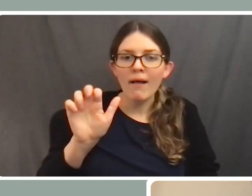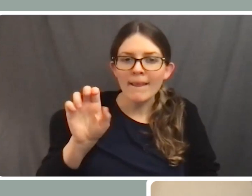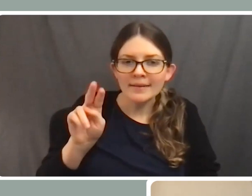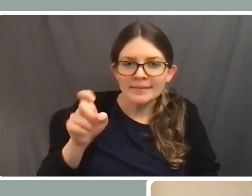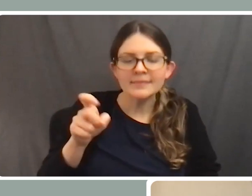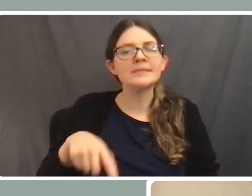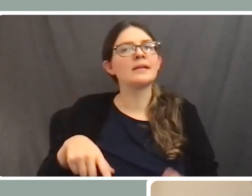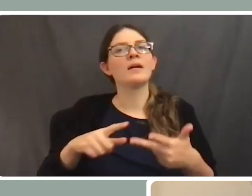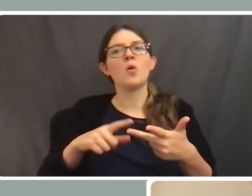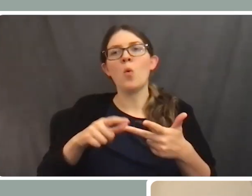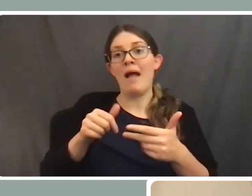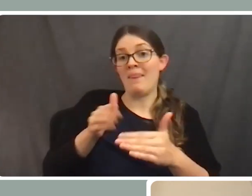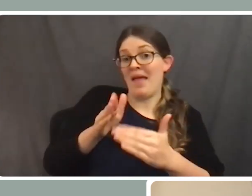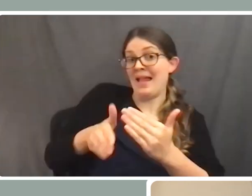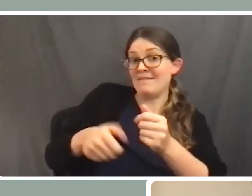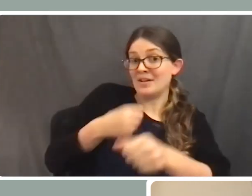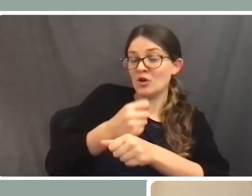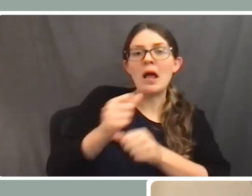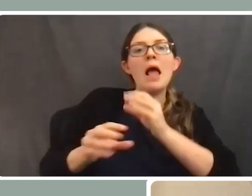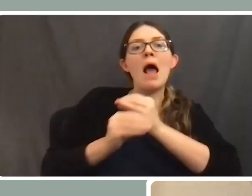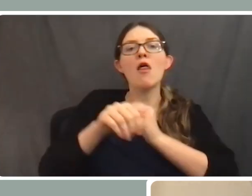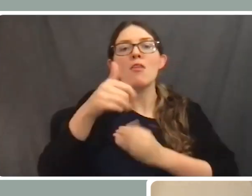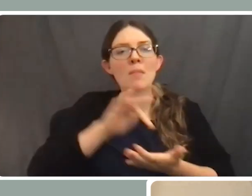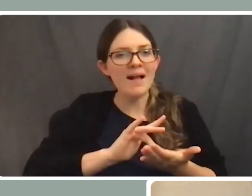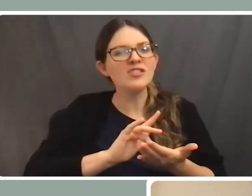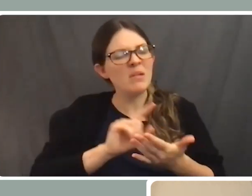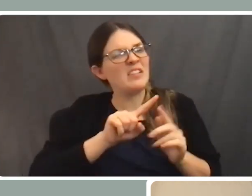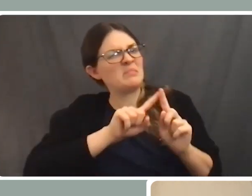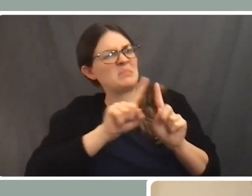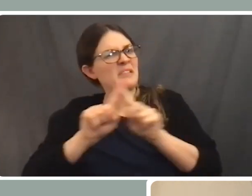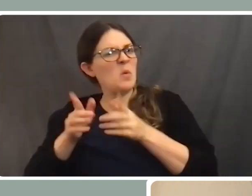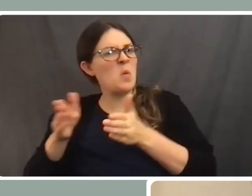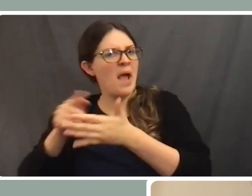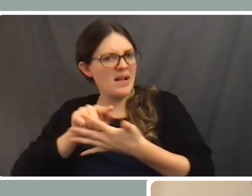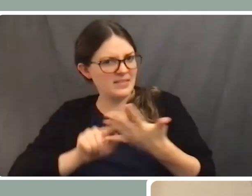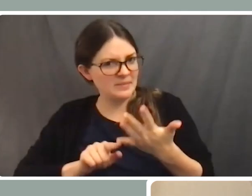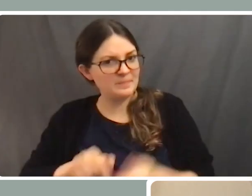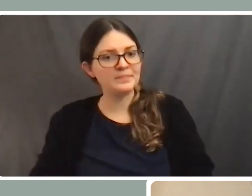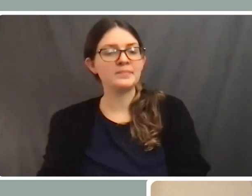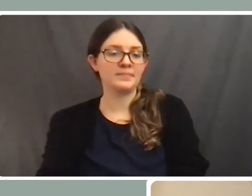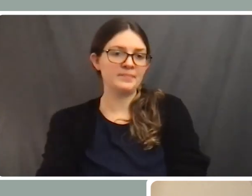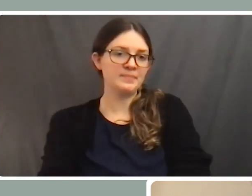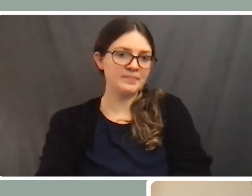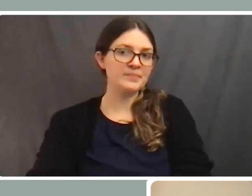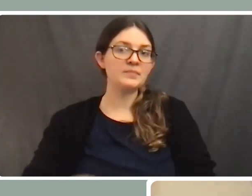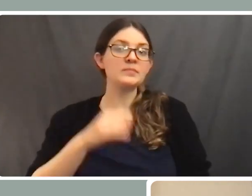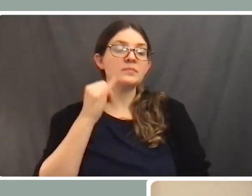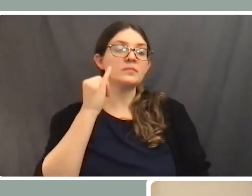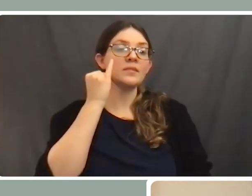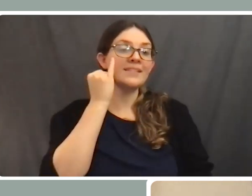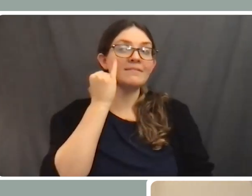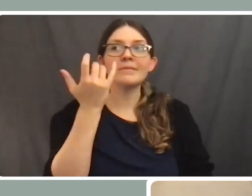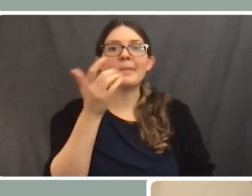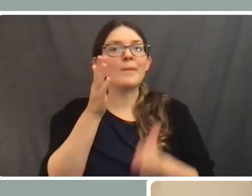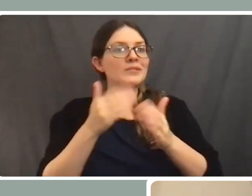at the end of a year of anti-HER2 antibody treatment. So, in situations where we're sort of limited by an allergy or